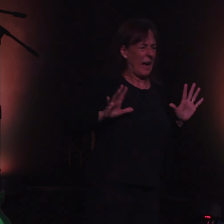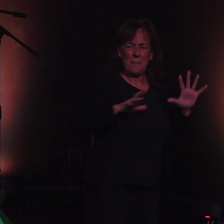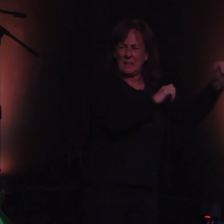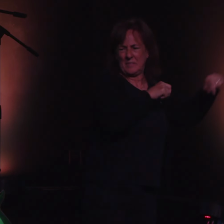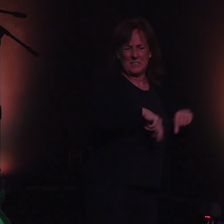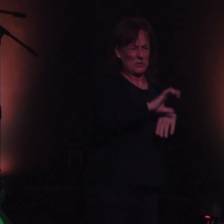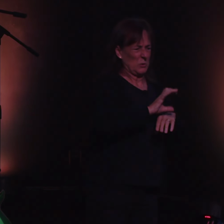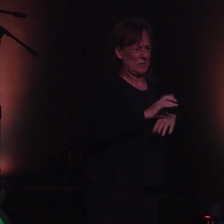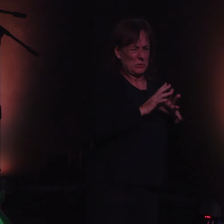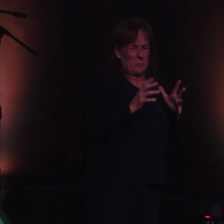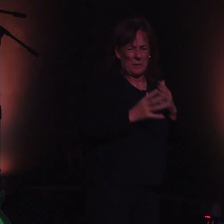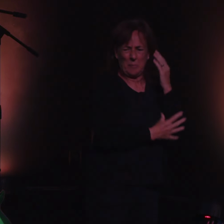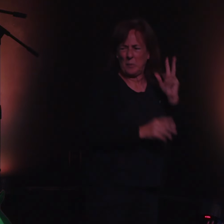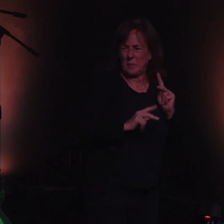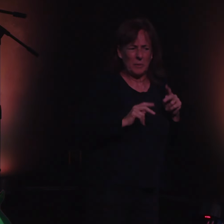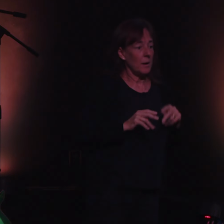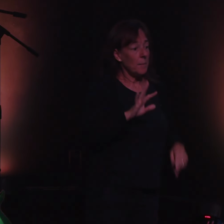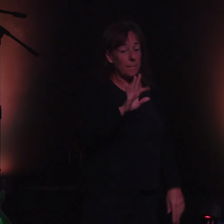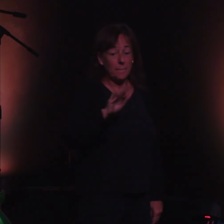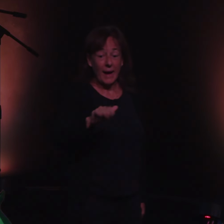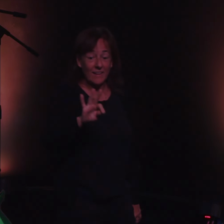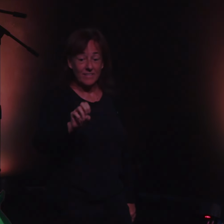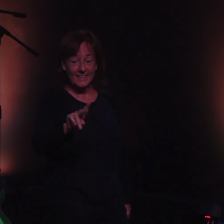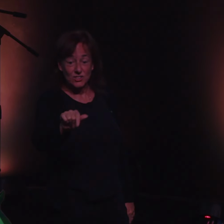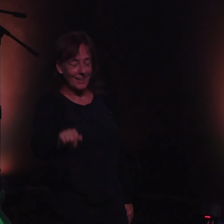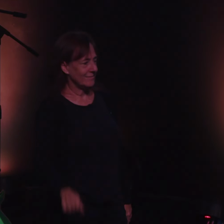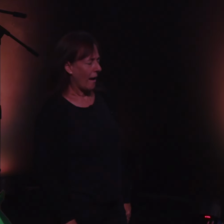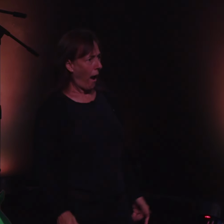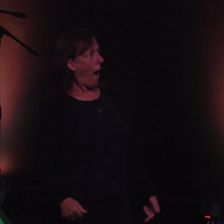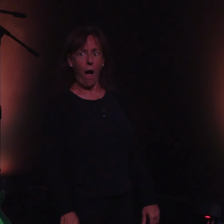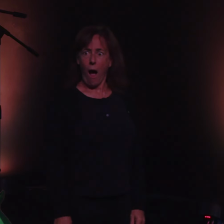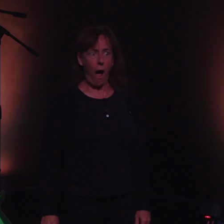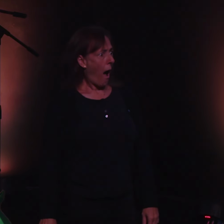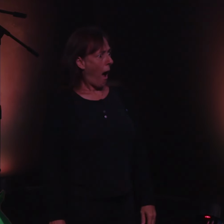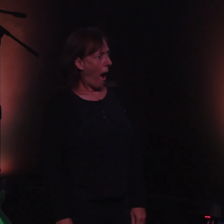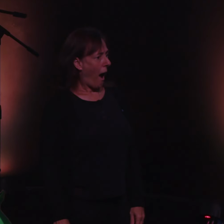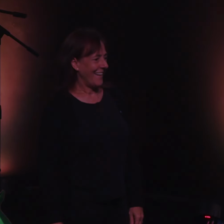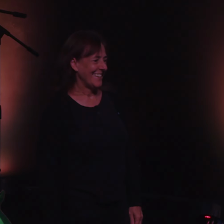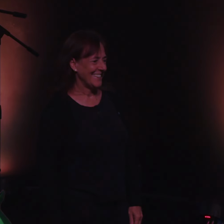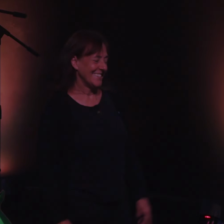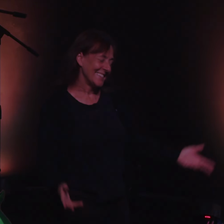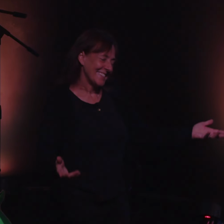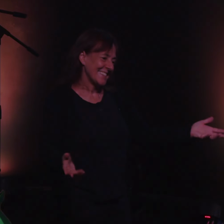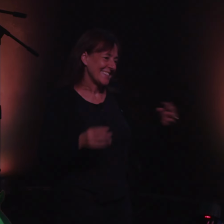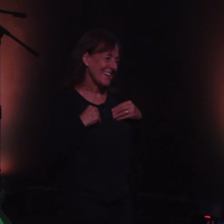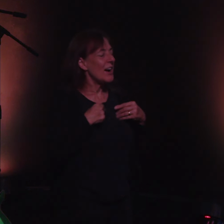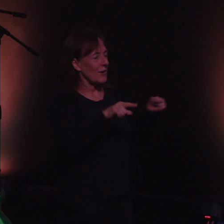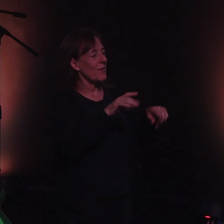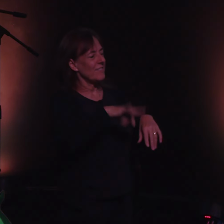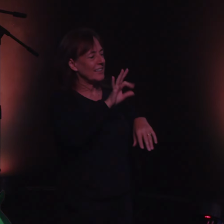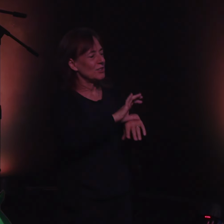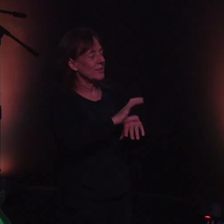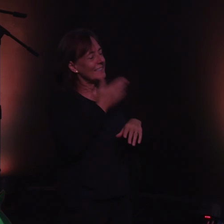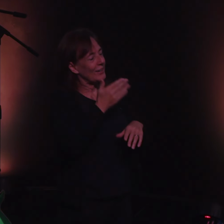this church. Bye, Felicia. You know what I'm saying? Like, good on you. Go find a church where you